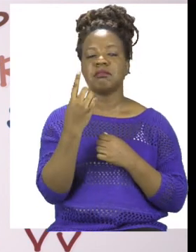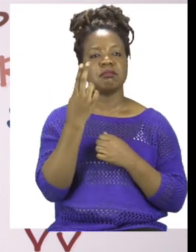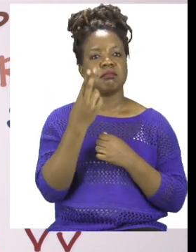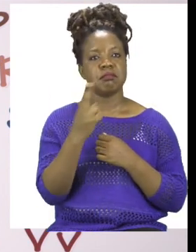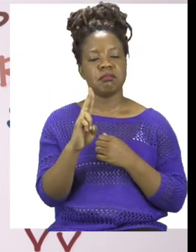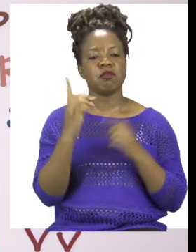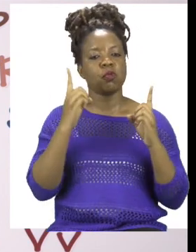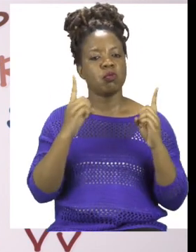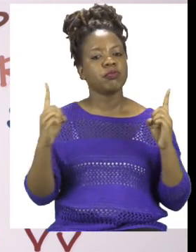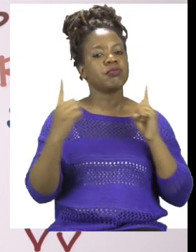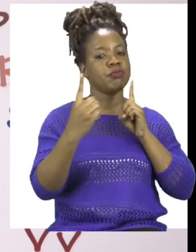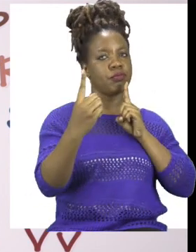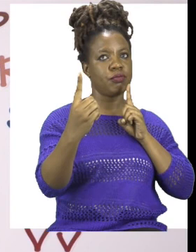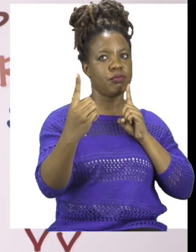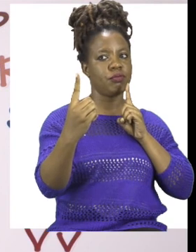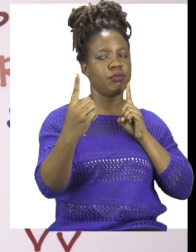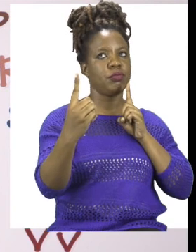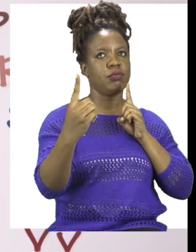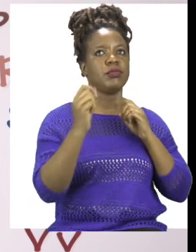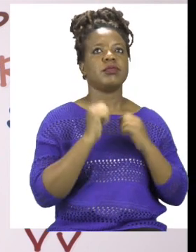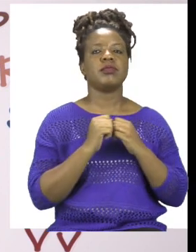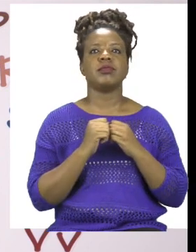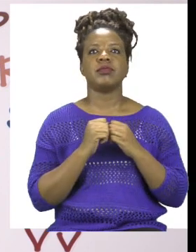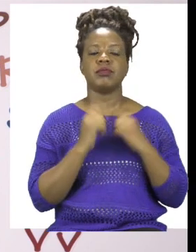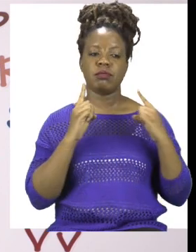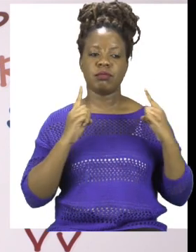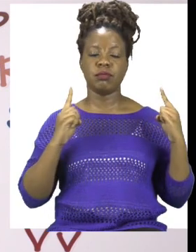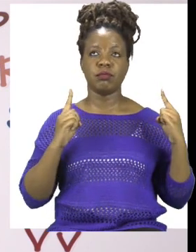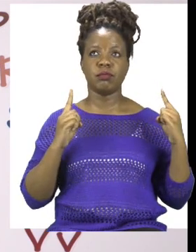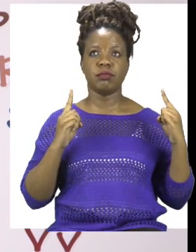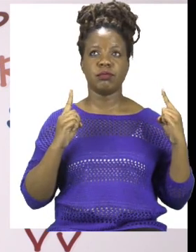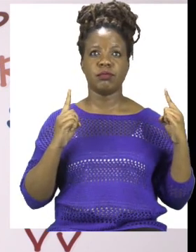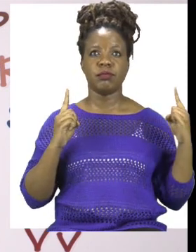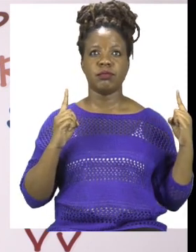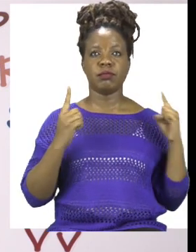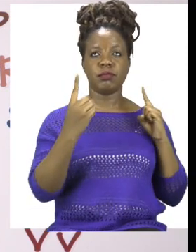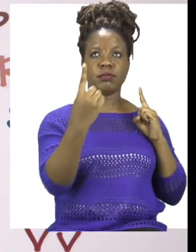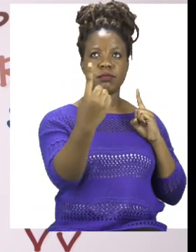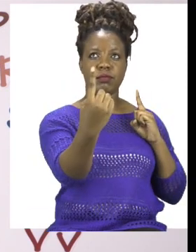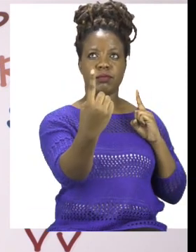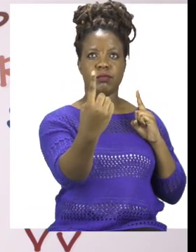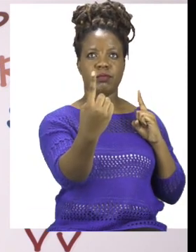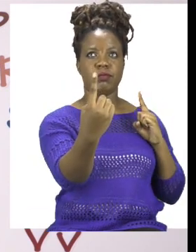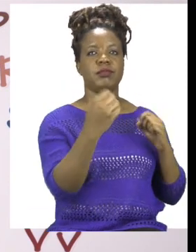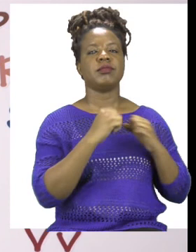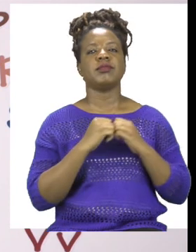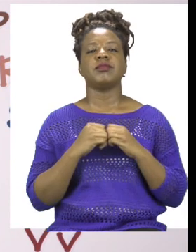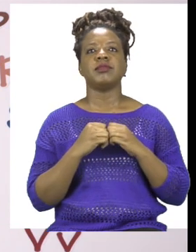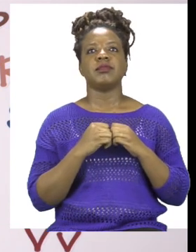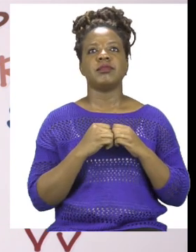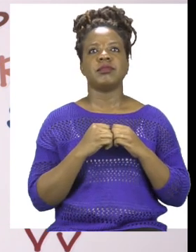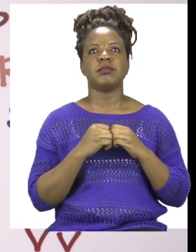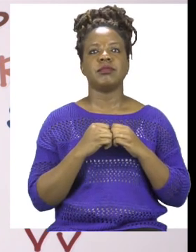distancing by checking if we're close to people, using our hands beside us and in front of us. Make sure